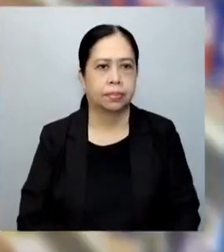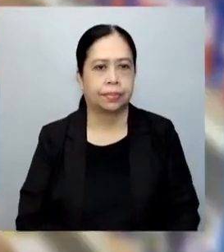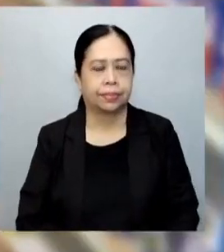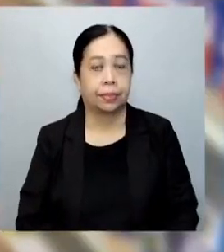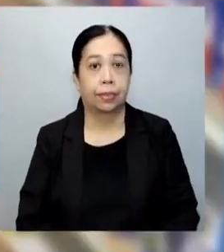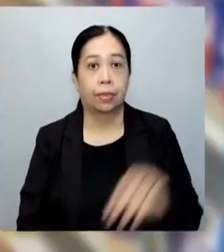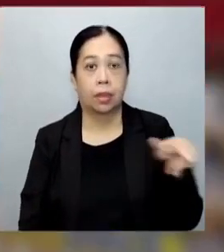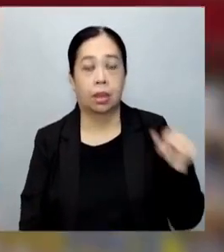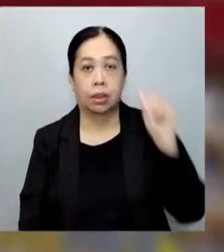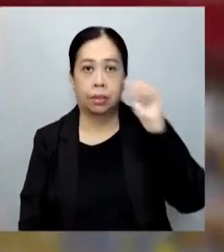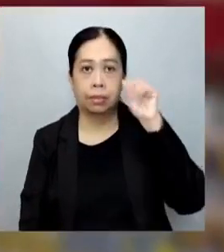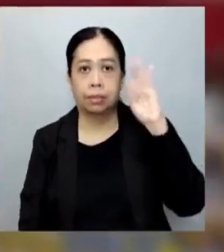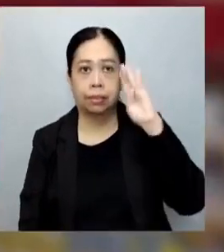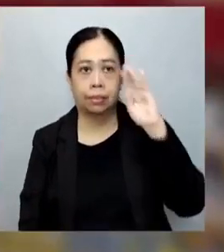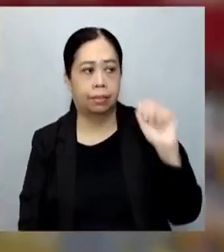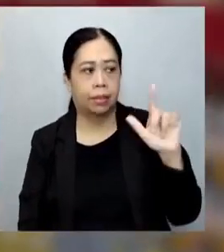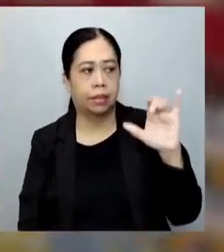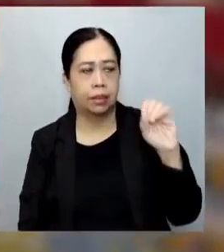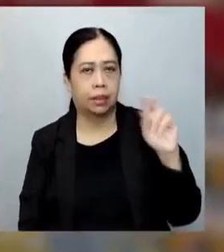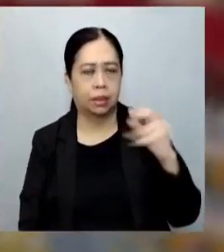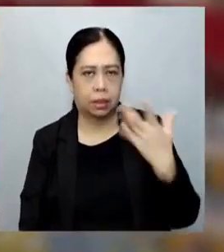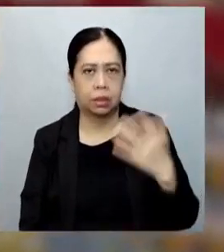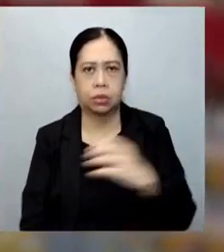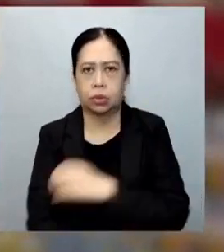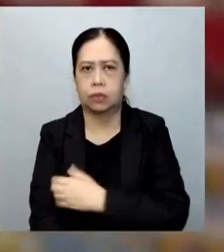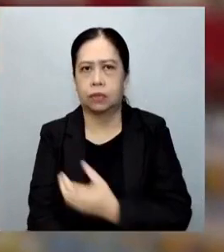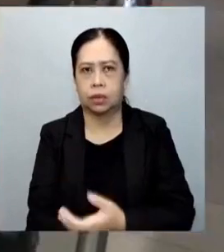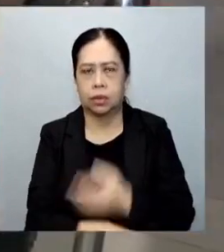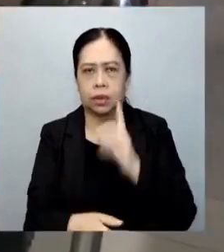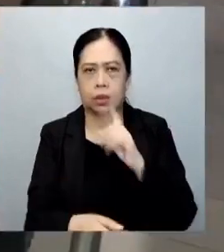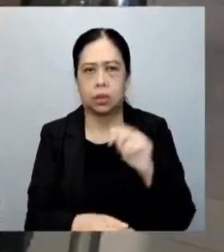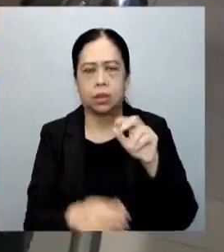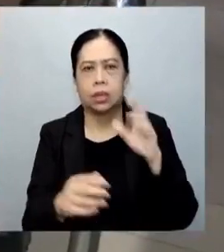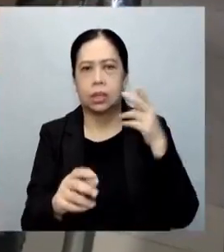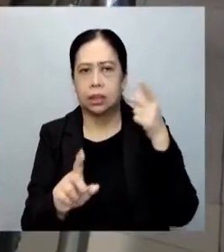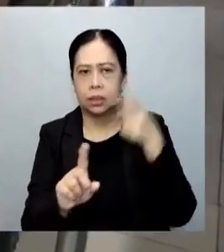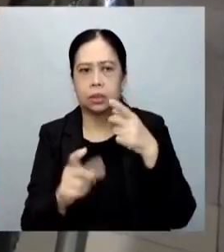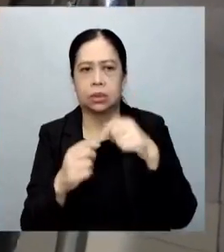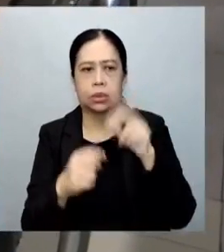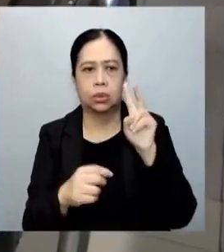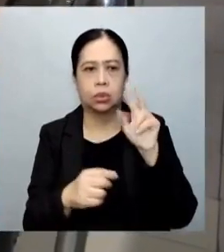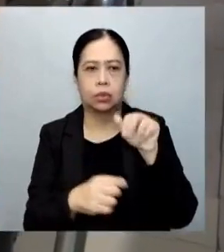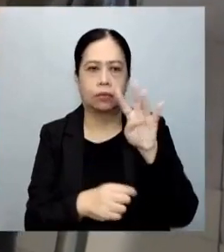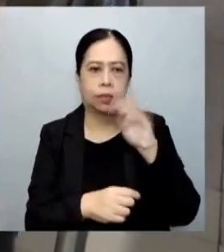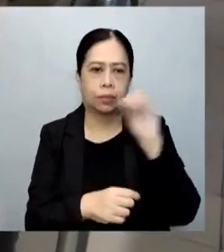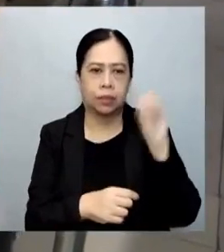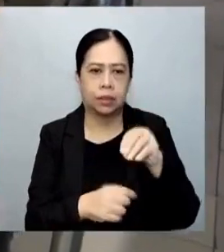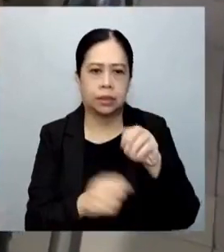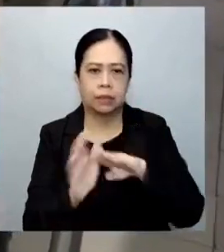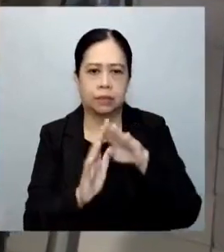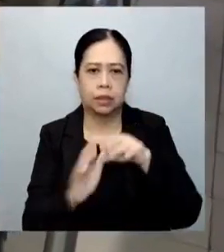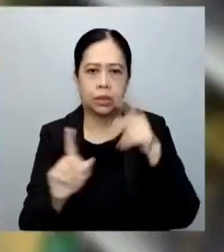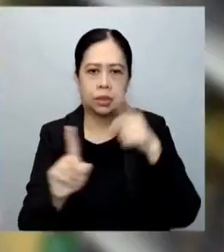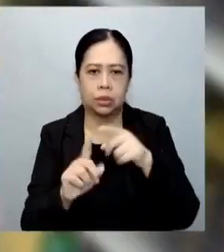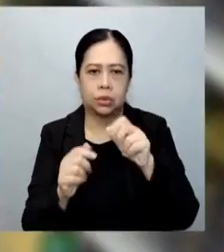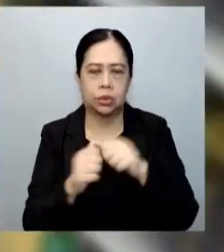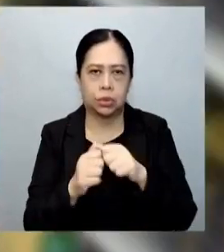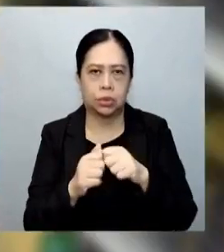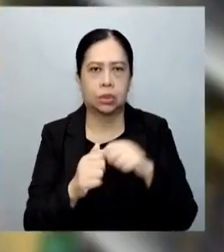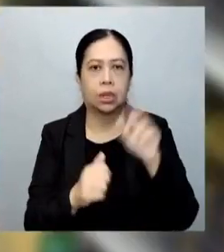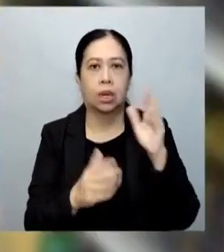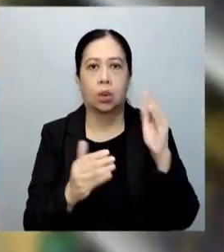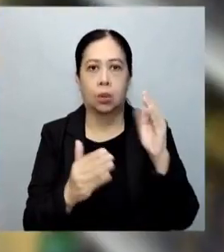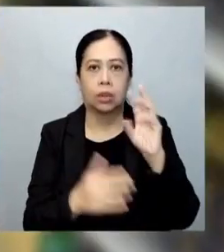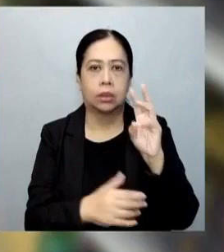Balisacan also expressing confidence government will hit the 2-4% inflation target by the end of this year, as well as the 6-7% growth